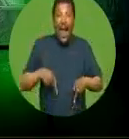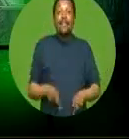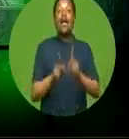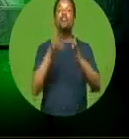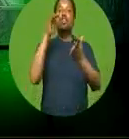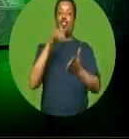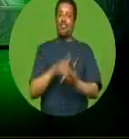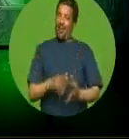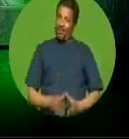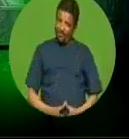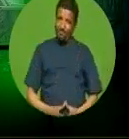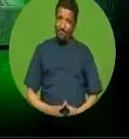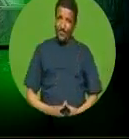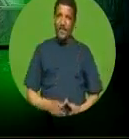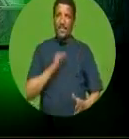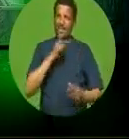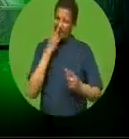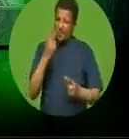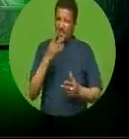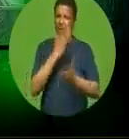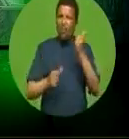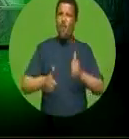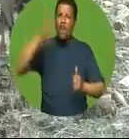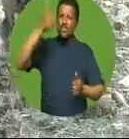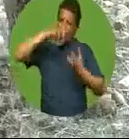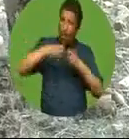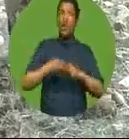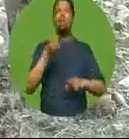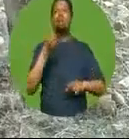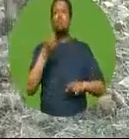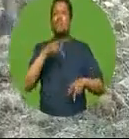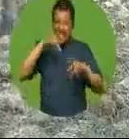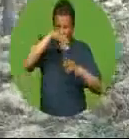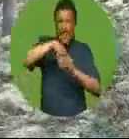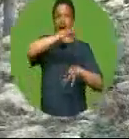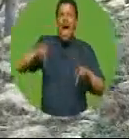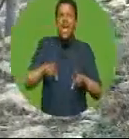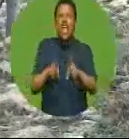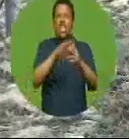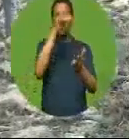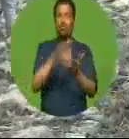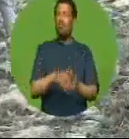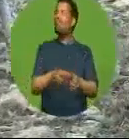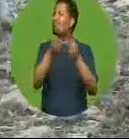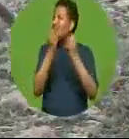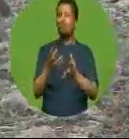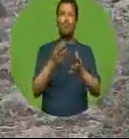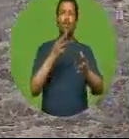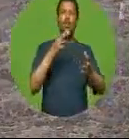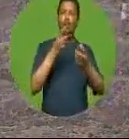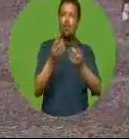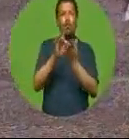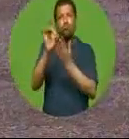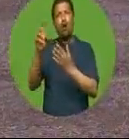see some of the major problems in the agricultural sector. There are a number of problems facing the